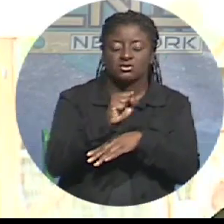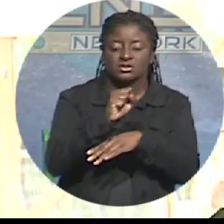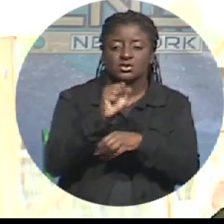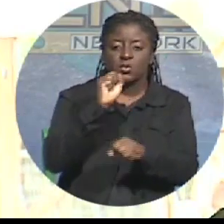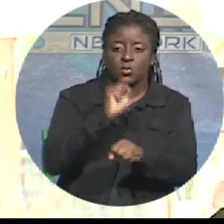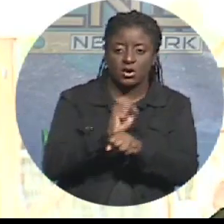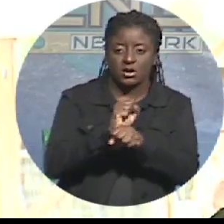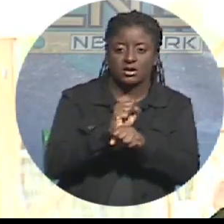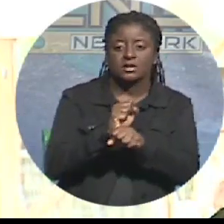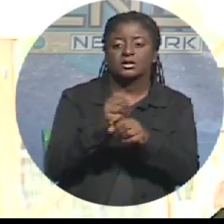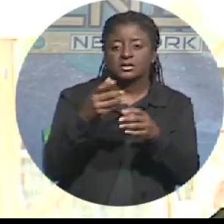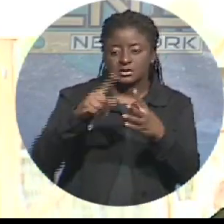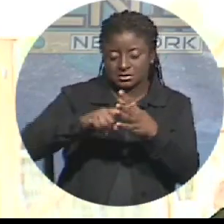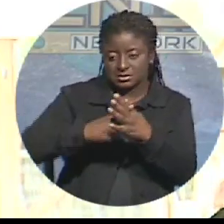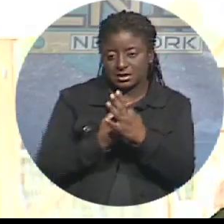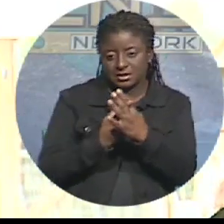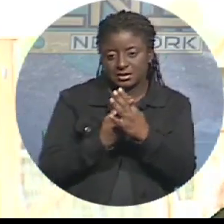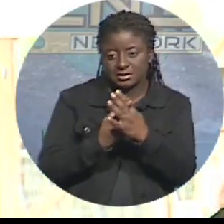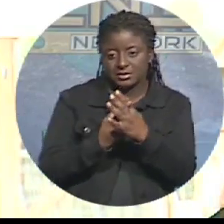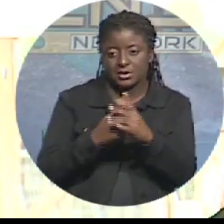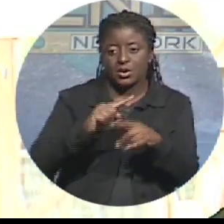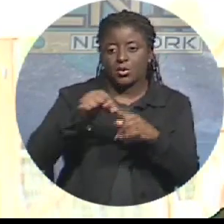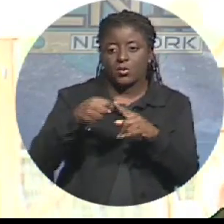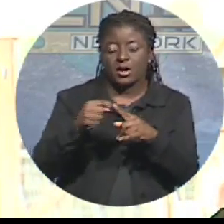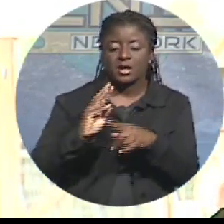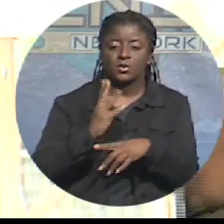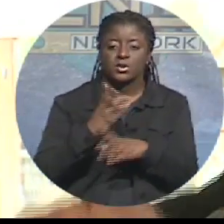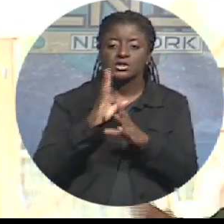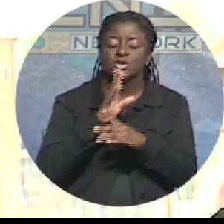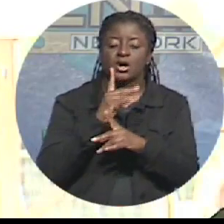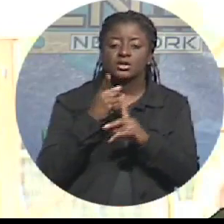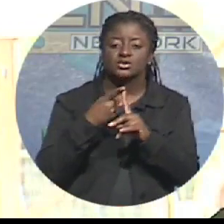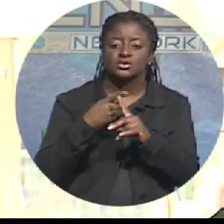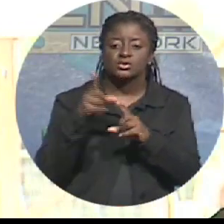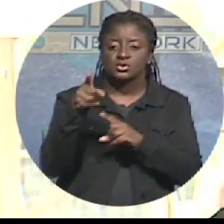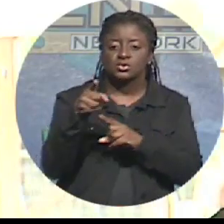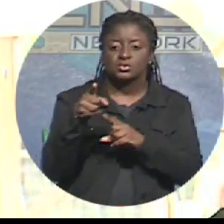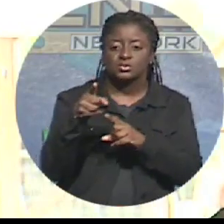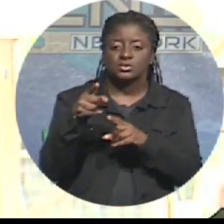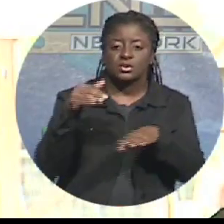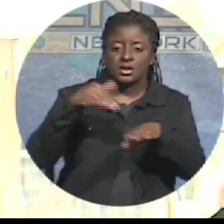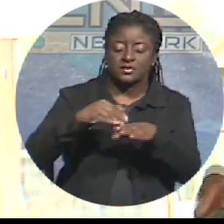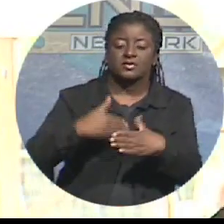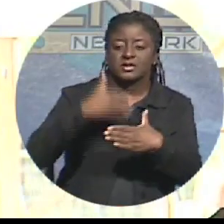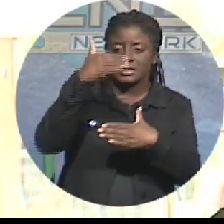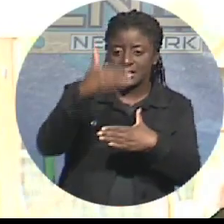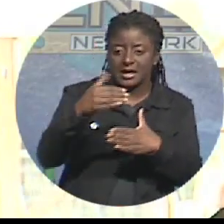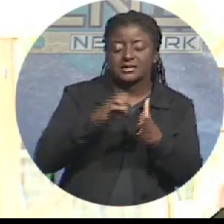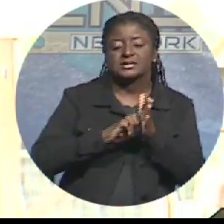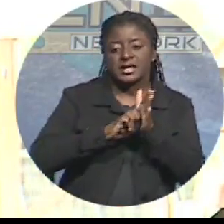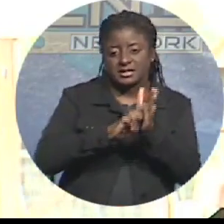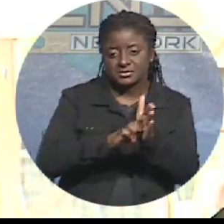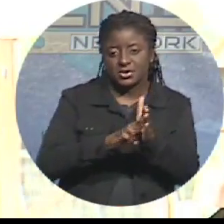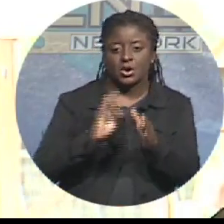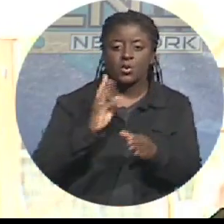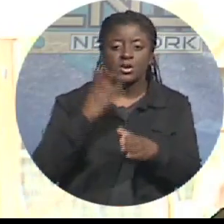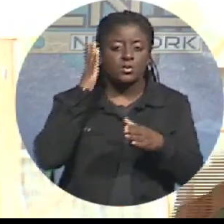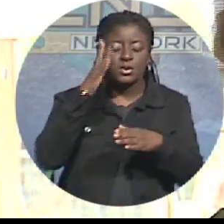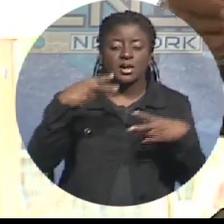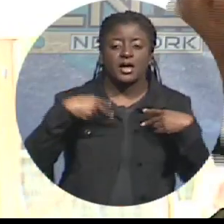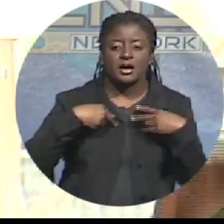begun. And I know when we speak to you during our next expo, we will have students from that